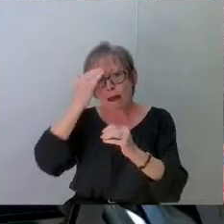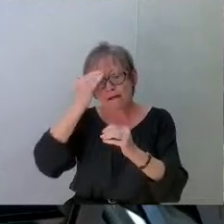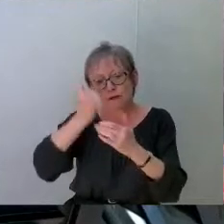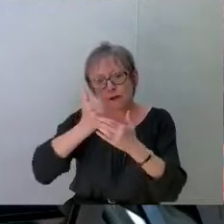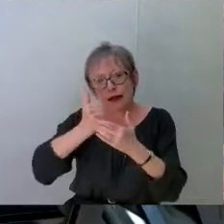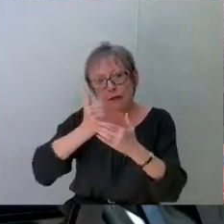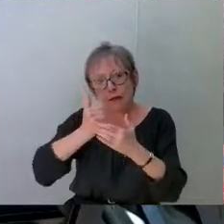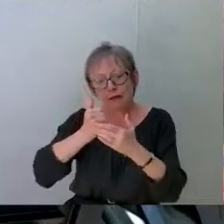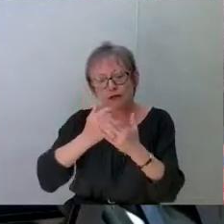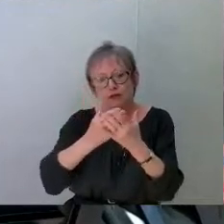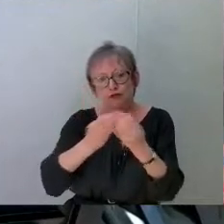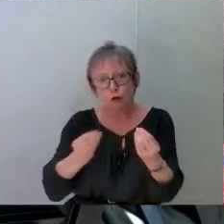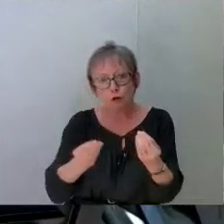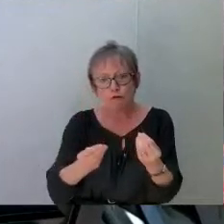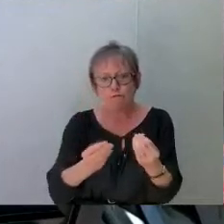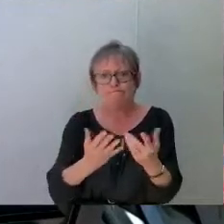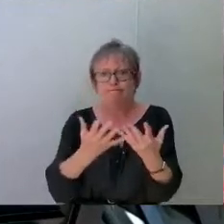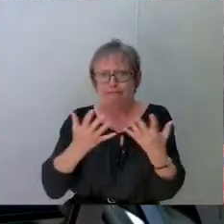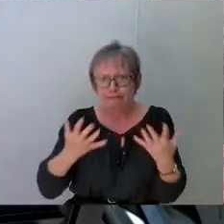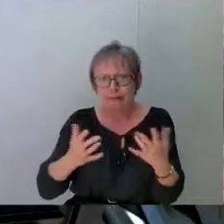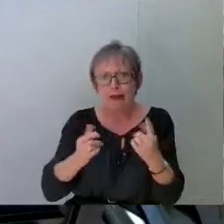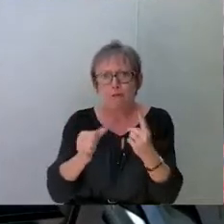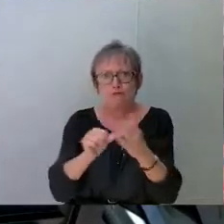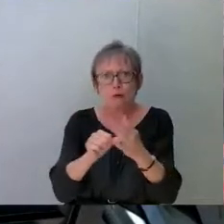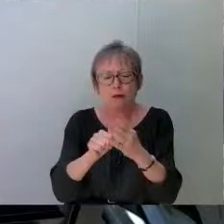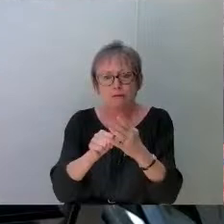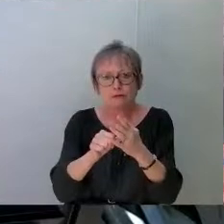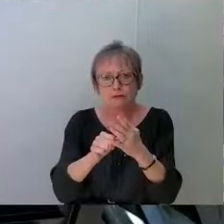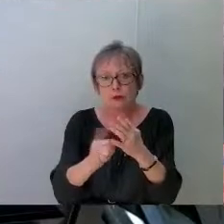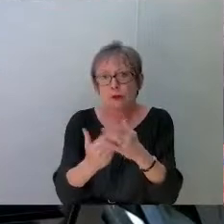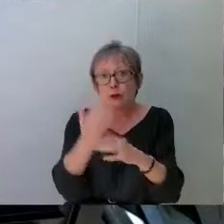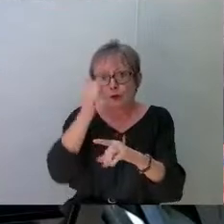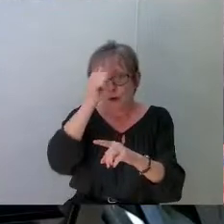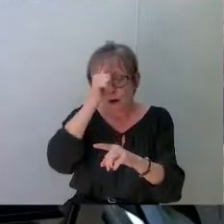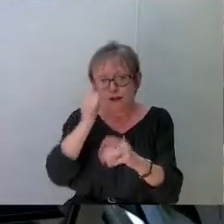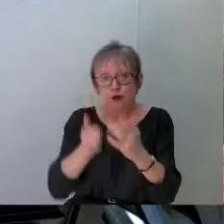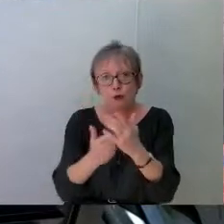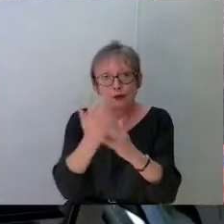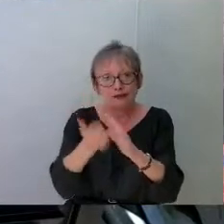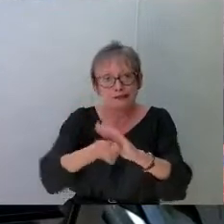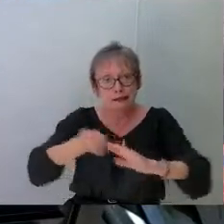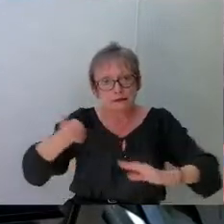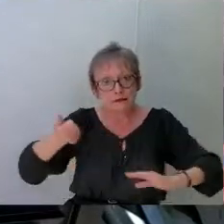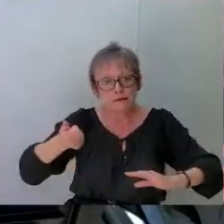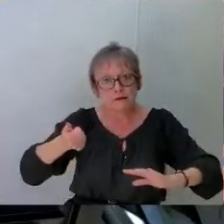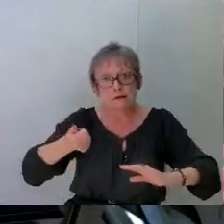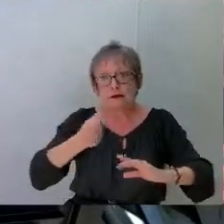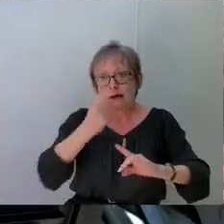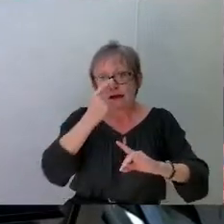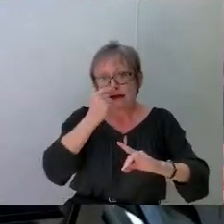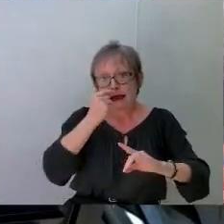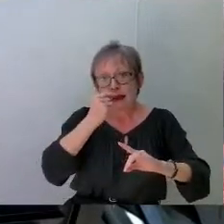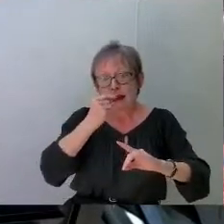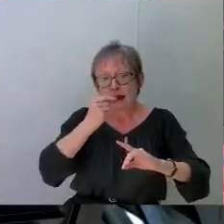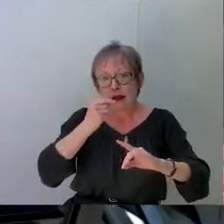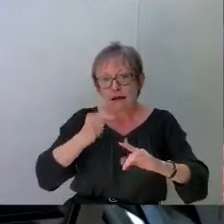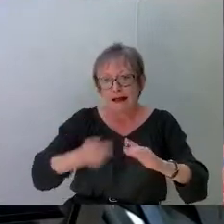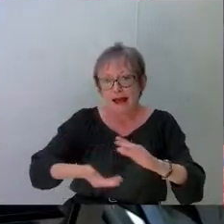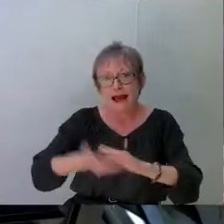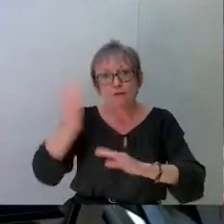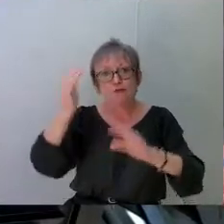helping solve some of the big issues of our time. You've gained new knowledge, new skills. You can now take them out into the world.